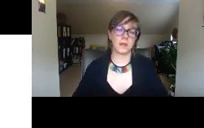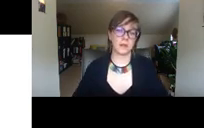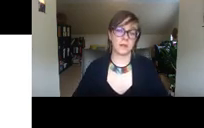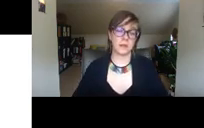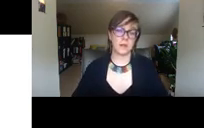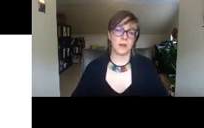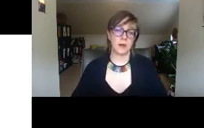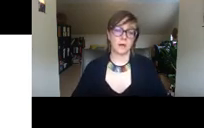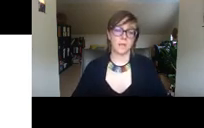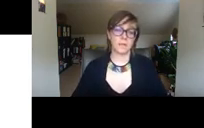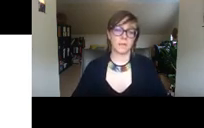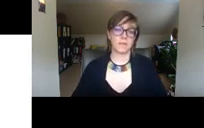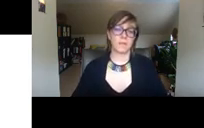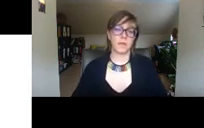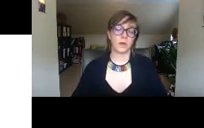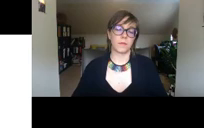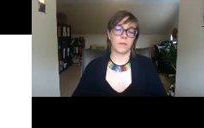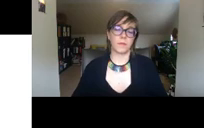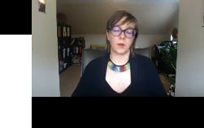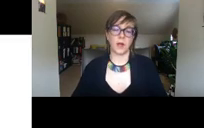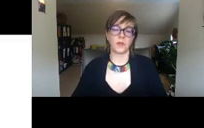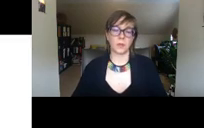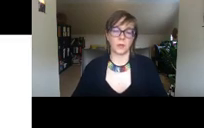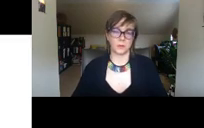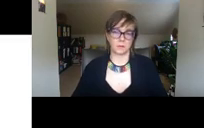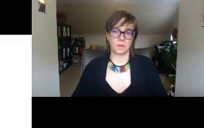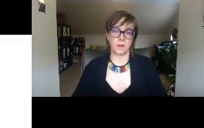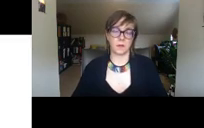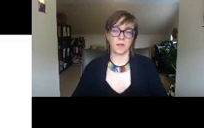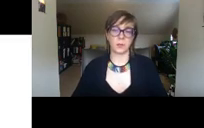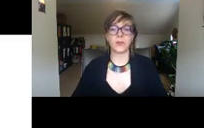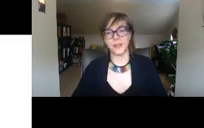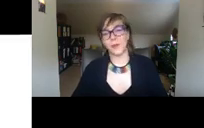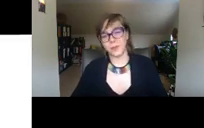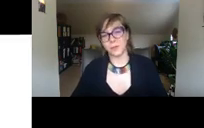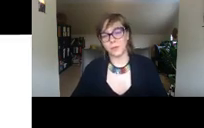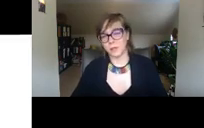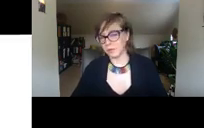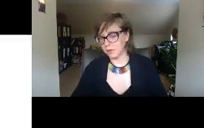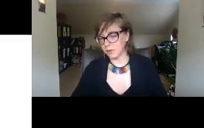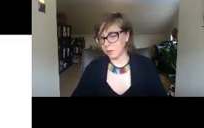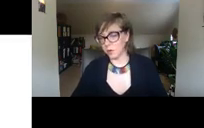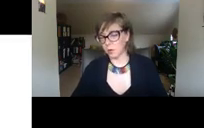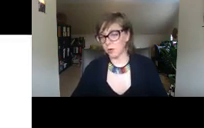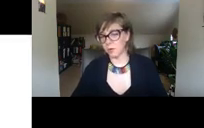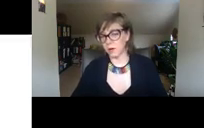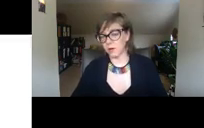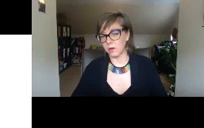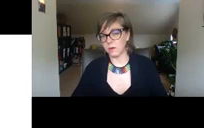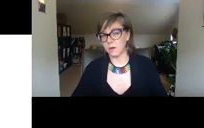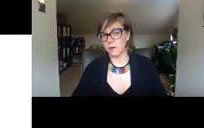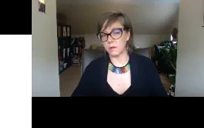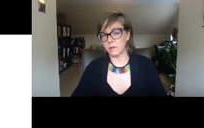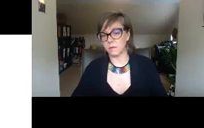that indeed, you know, they're not doing as well as they want to, and so they didn't want to go on the